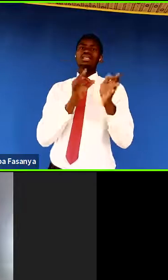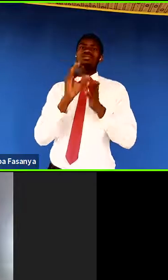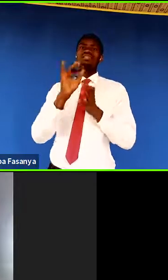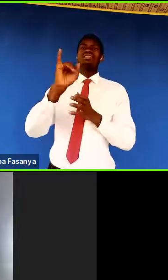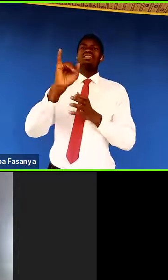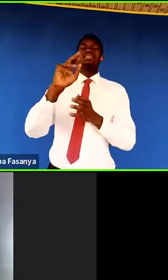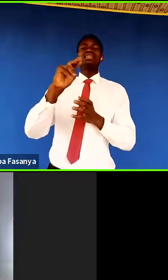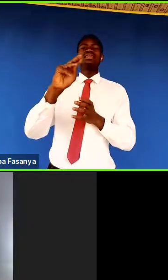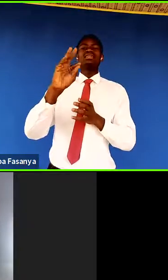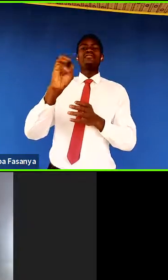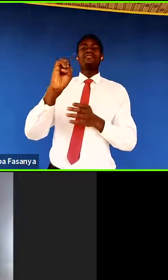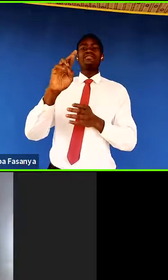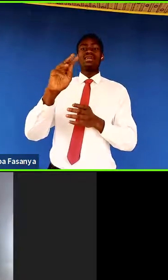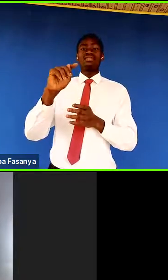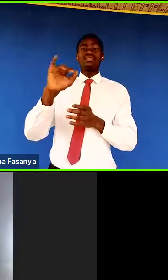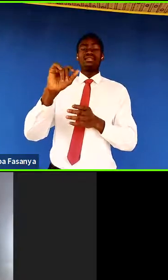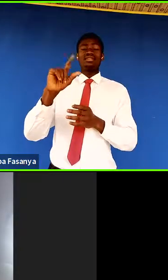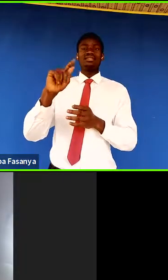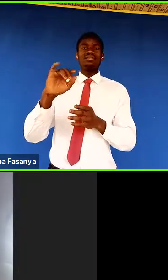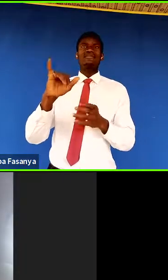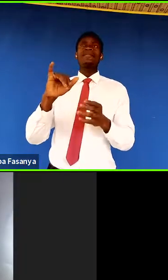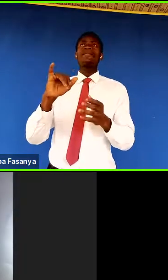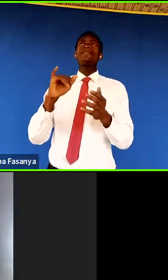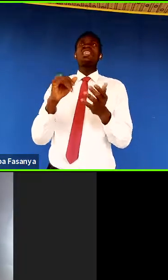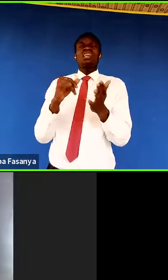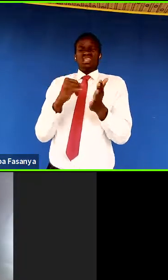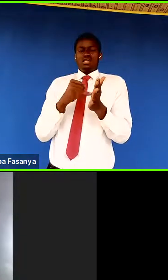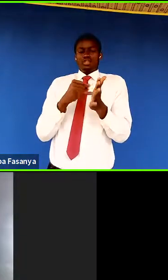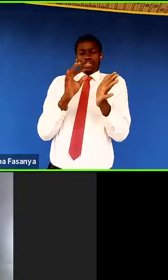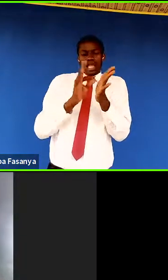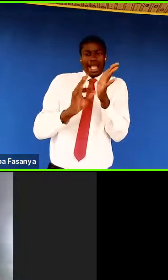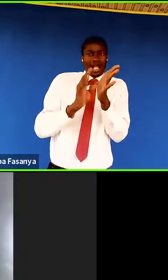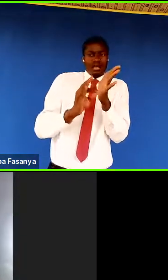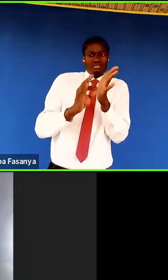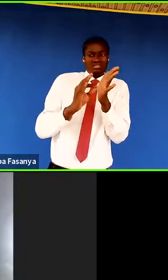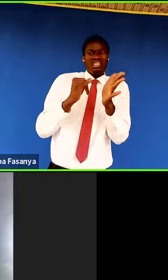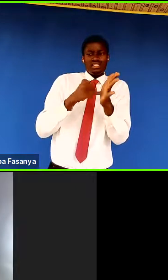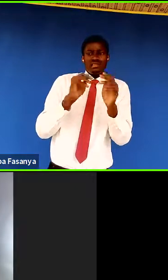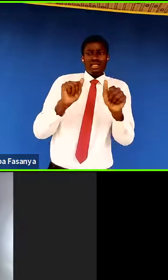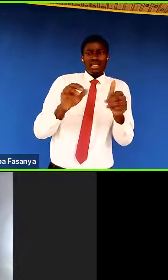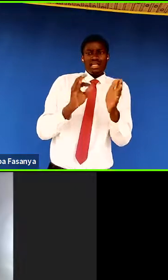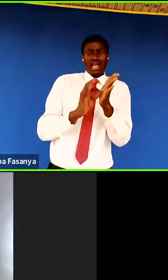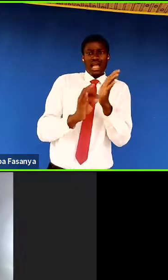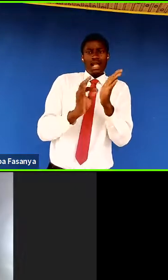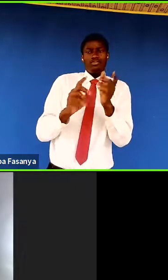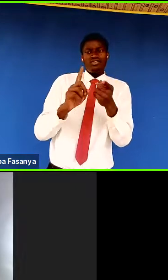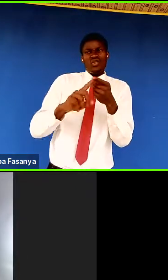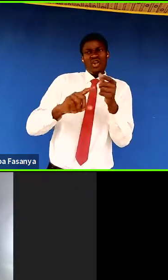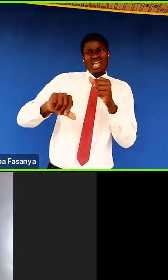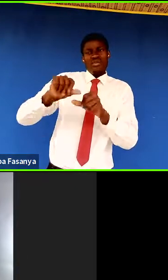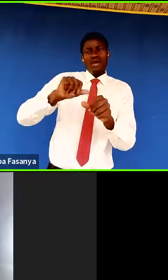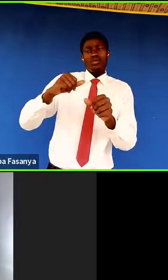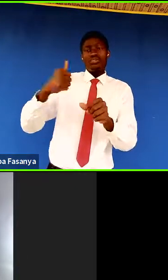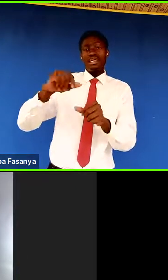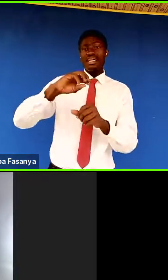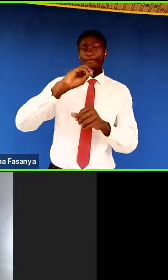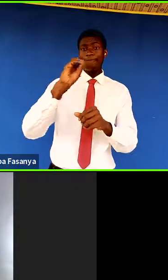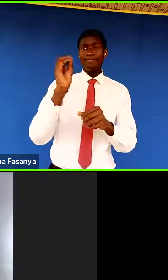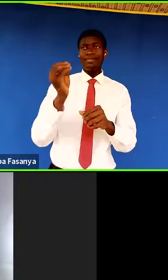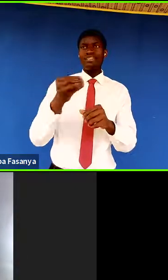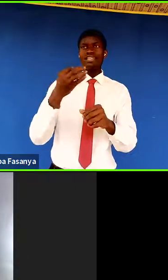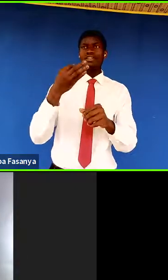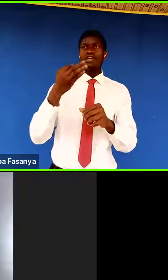we talk about, it accounts to it accounts for about 10% of the infertile